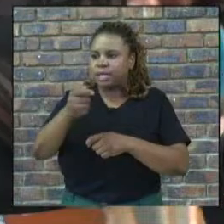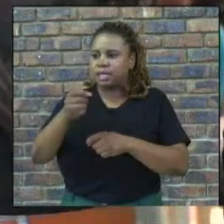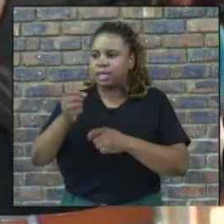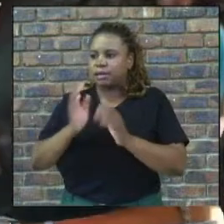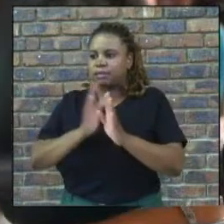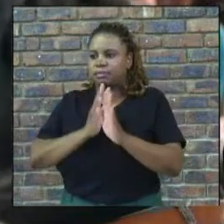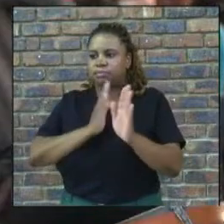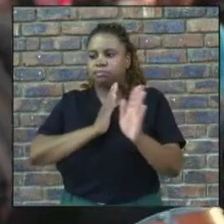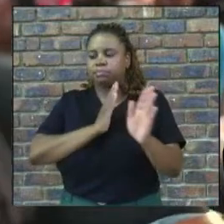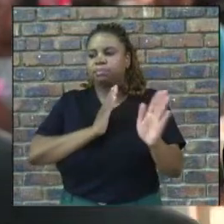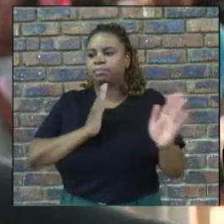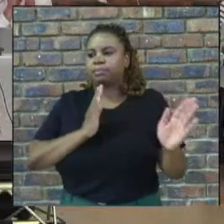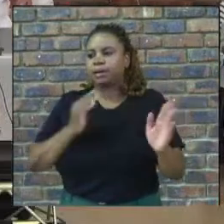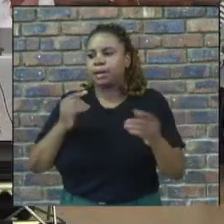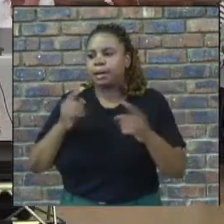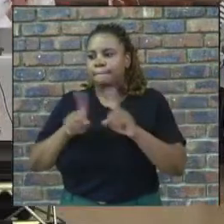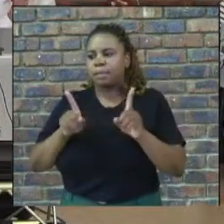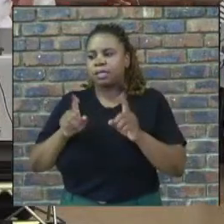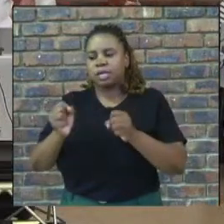lebo.